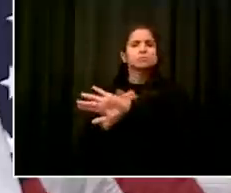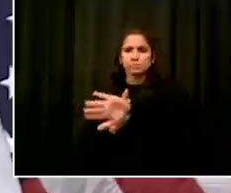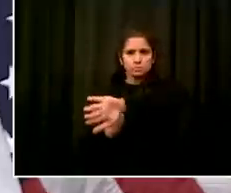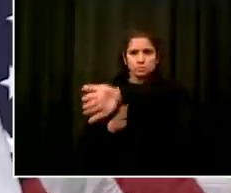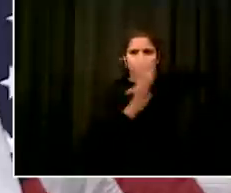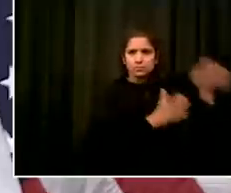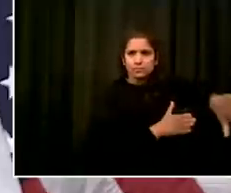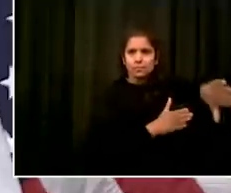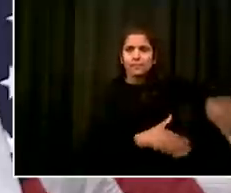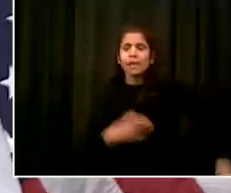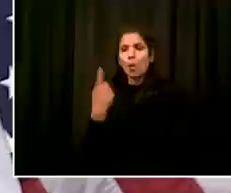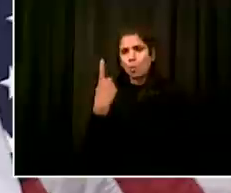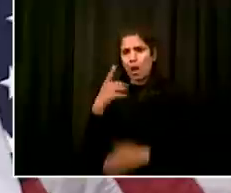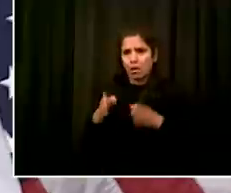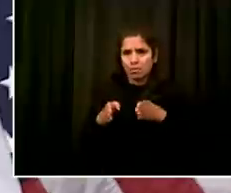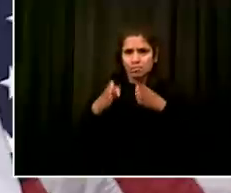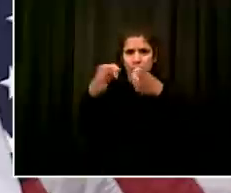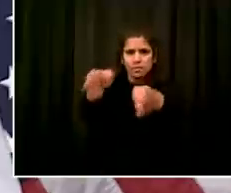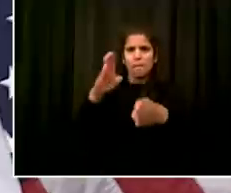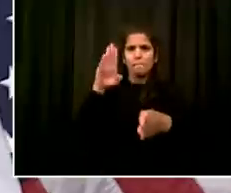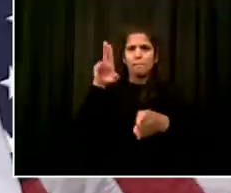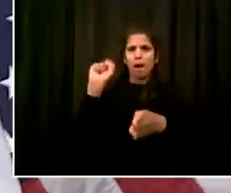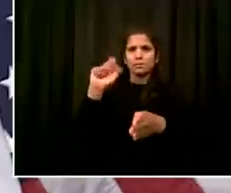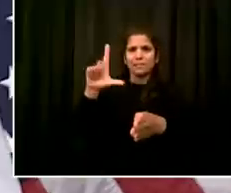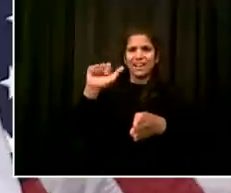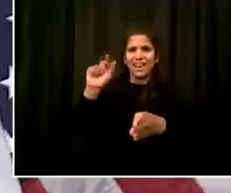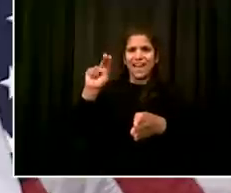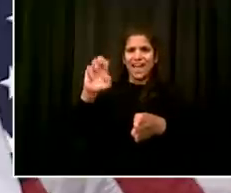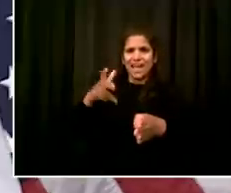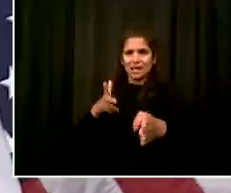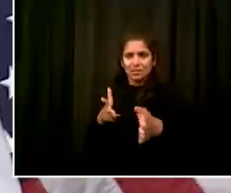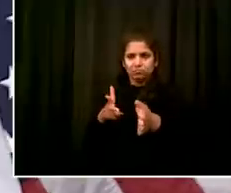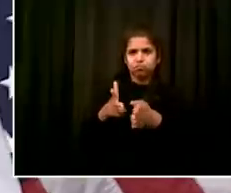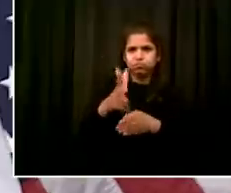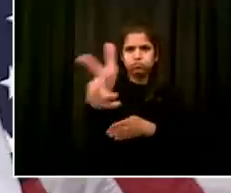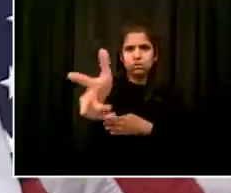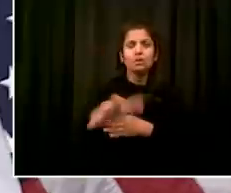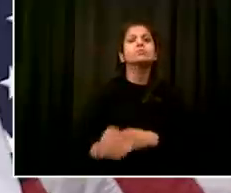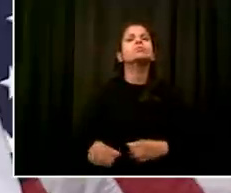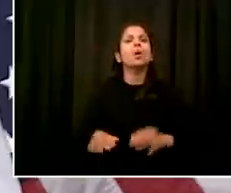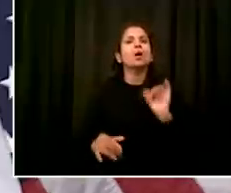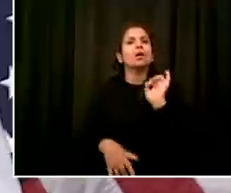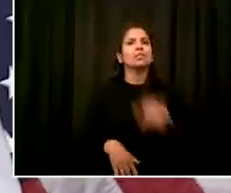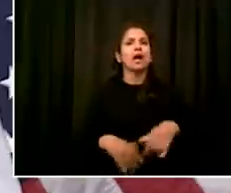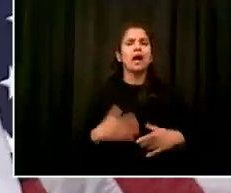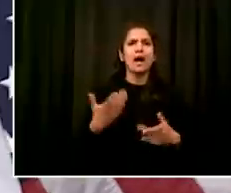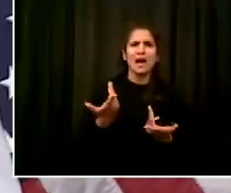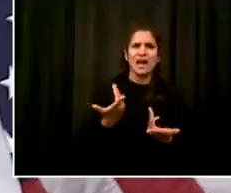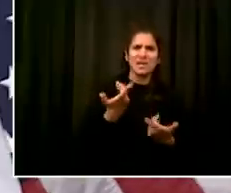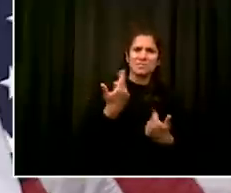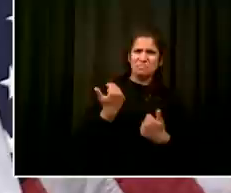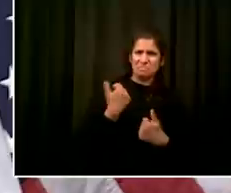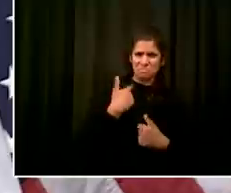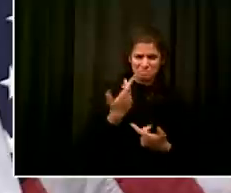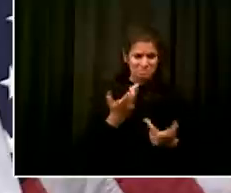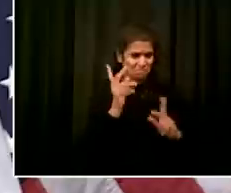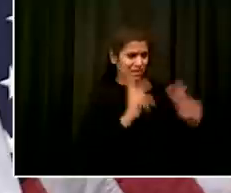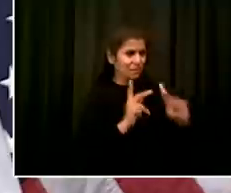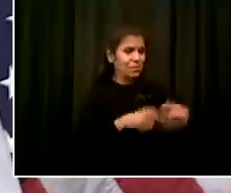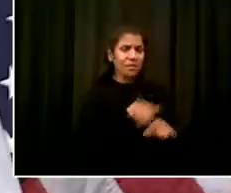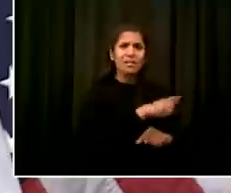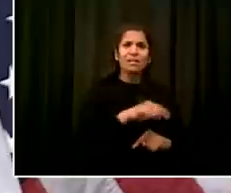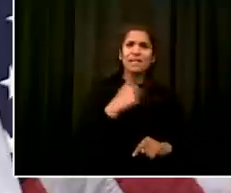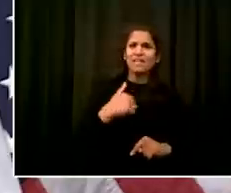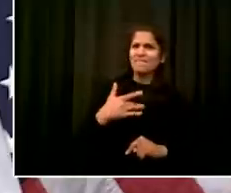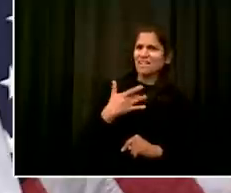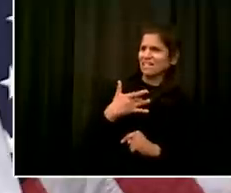the buses than they do in the subways. I want to see people feel healthy and safe about both. But we do need to double down on buses, and we'll certainly have